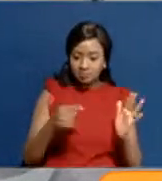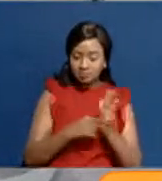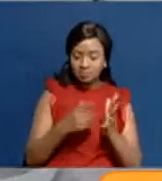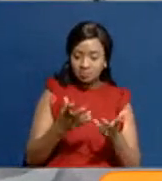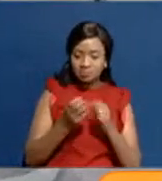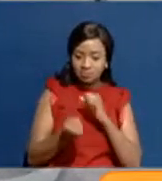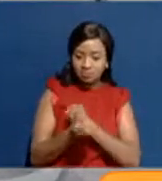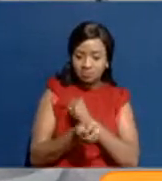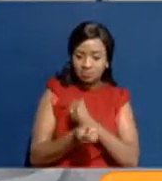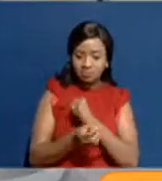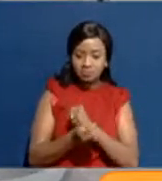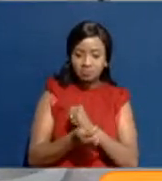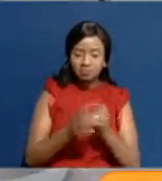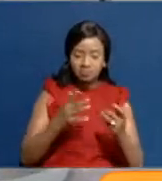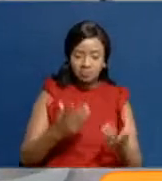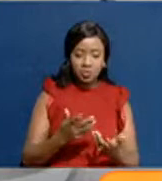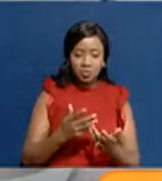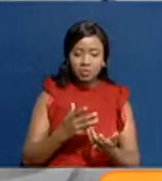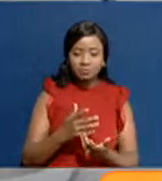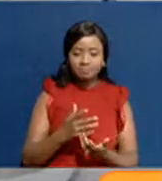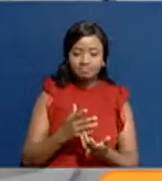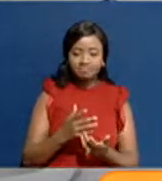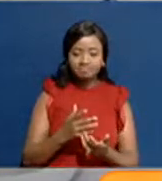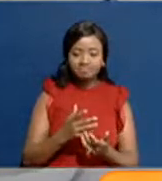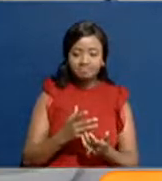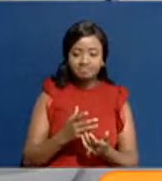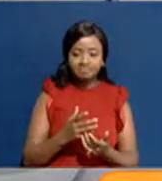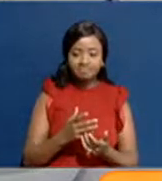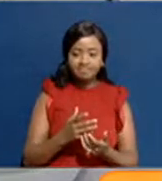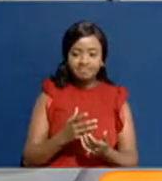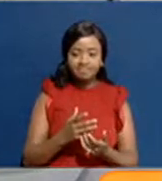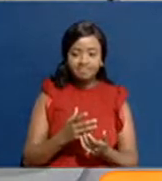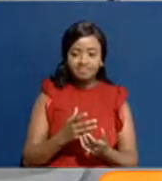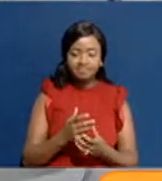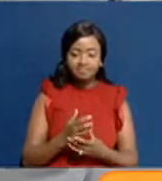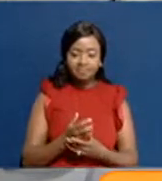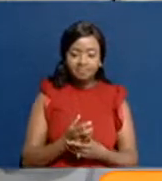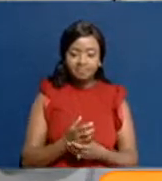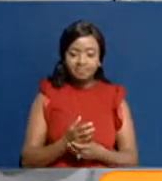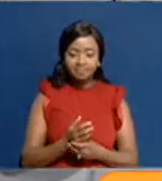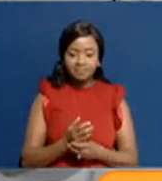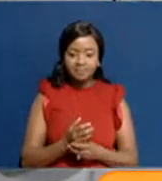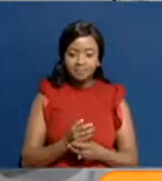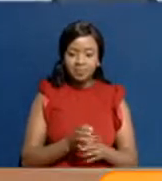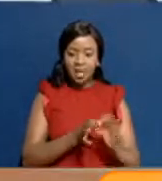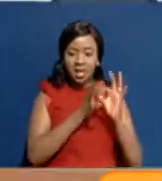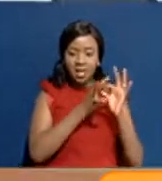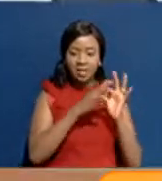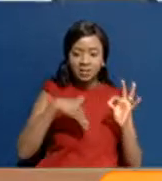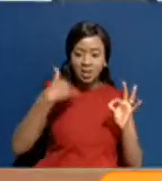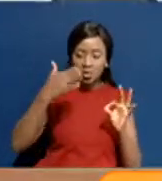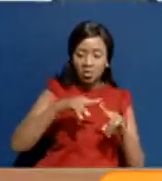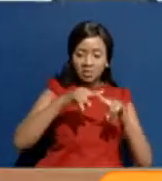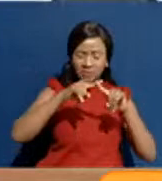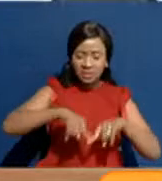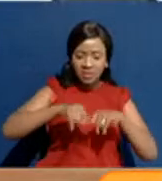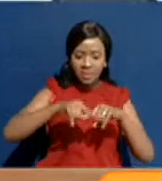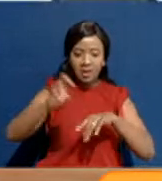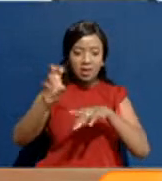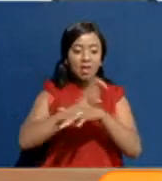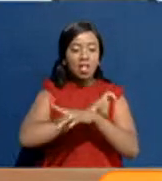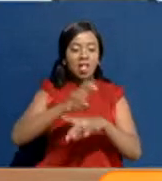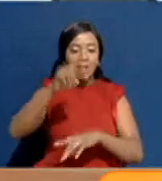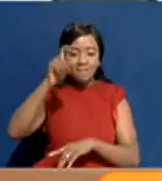at, and that is, unfortunately, the culture of relying on supervision as a